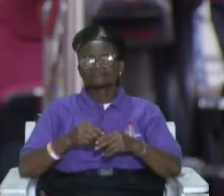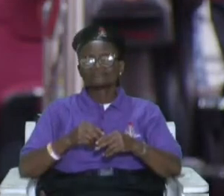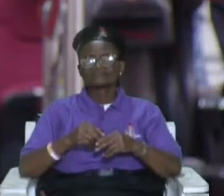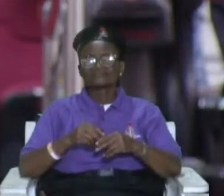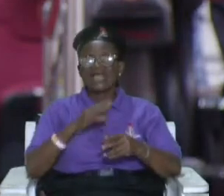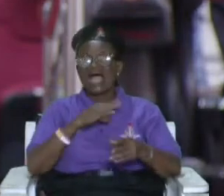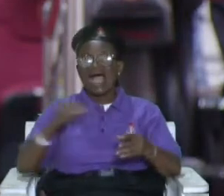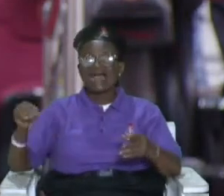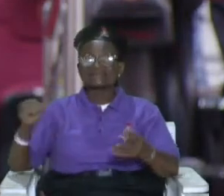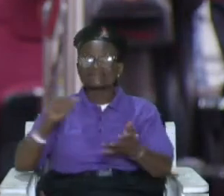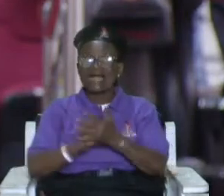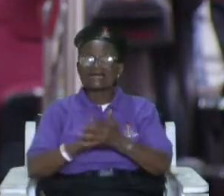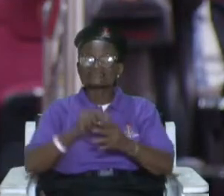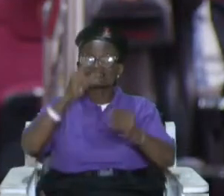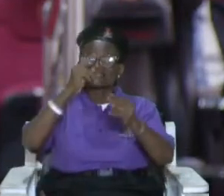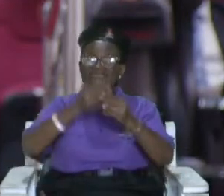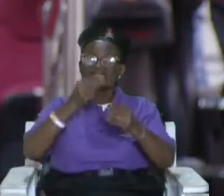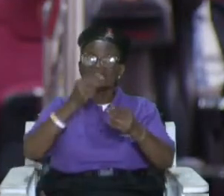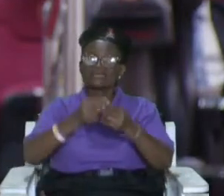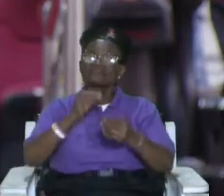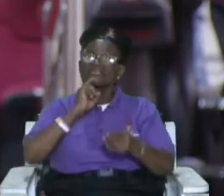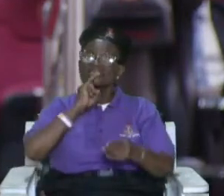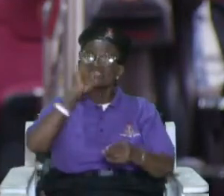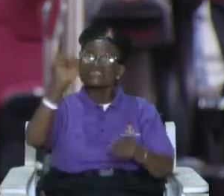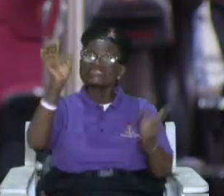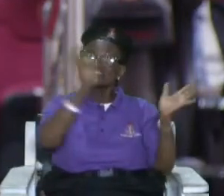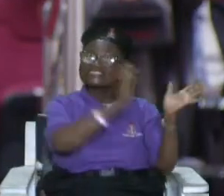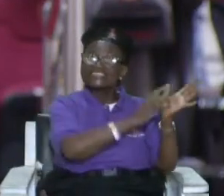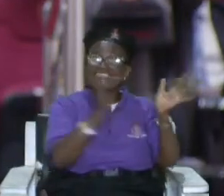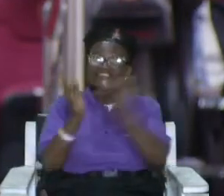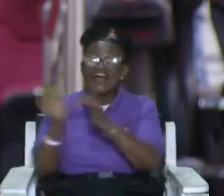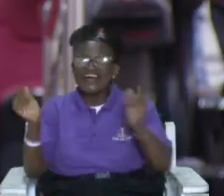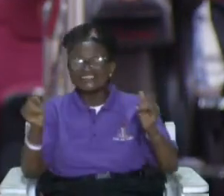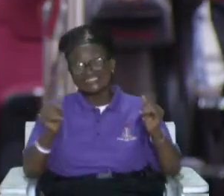And that name is Jesus.